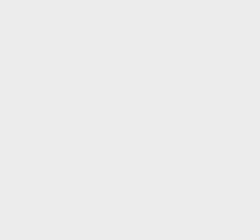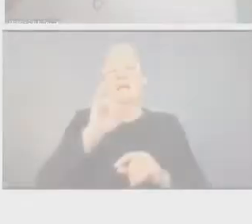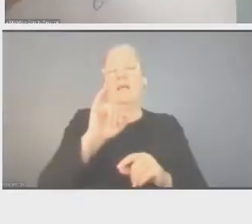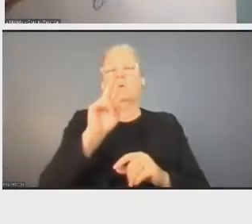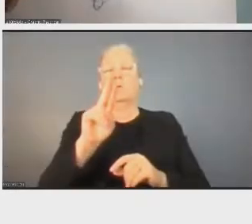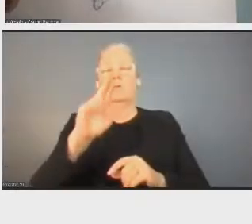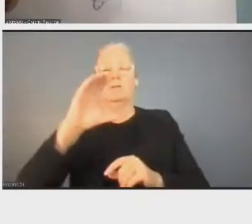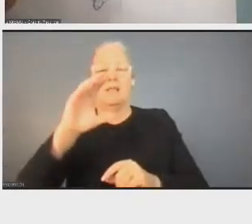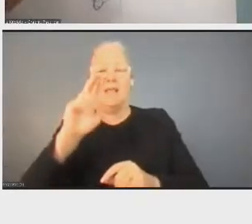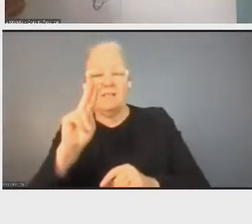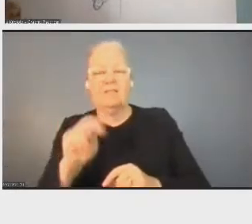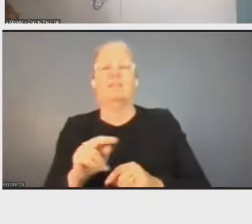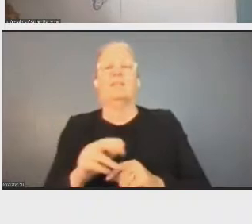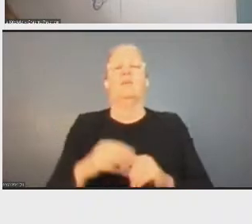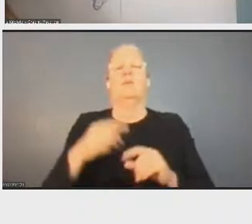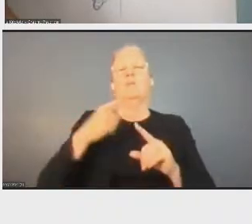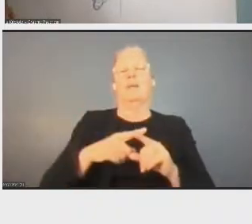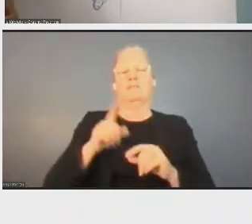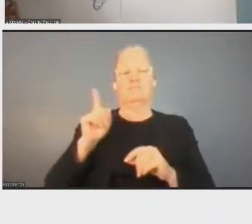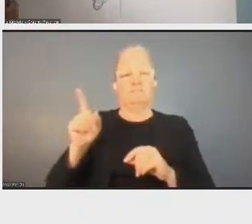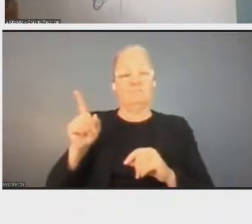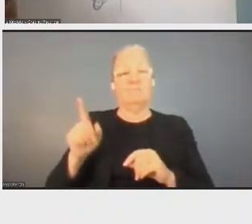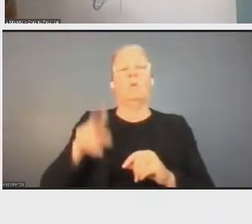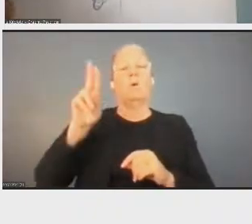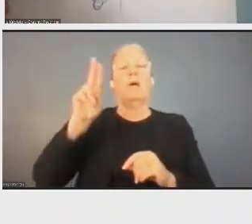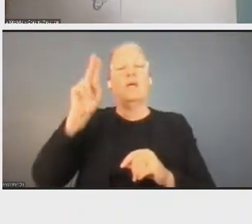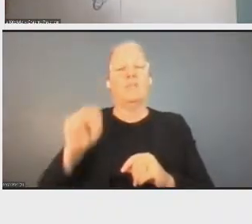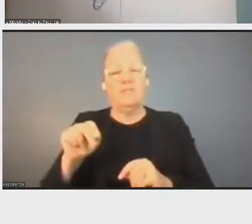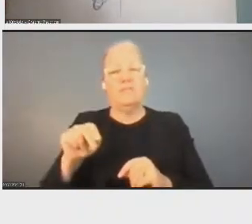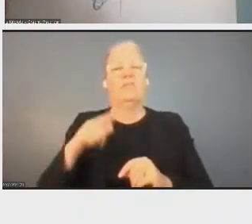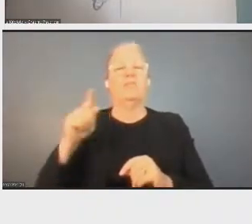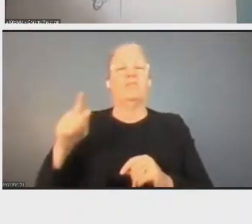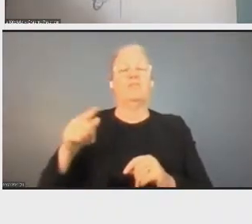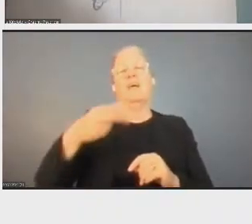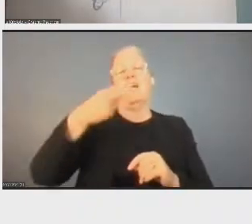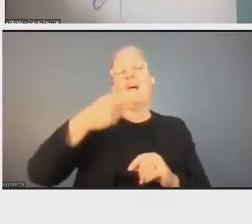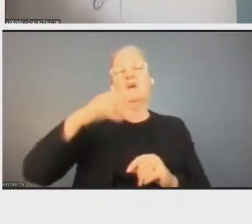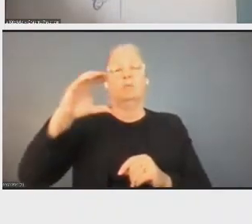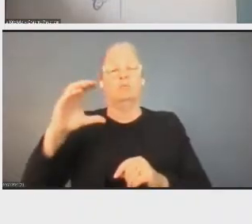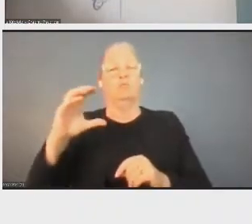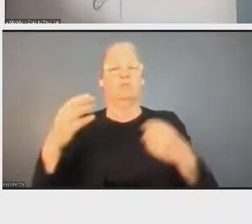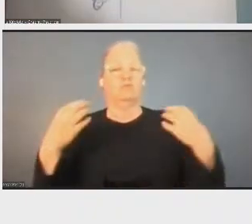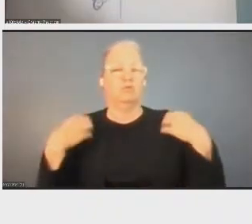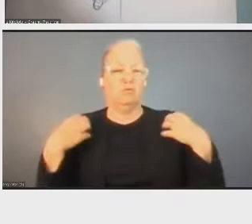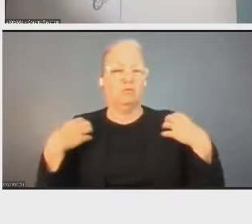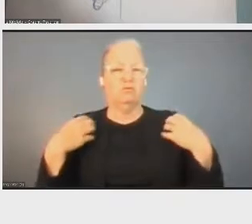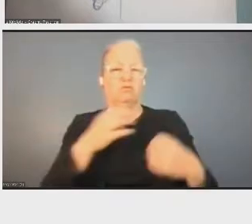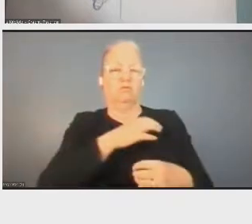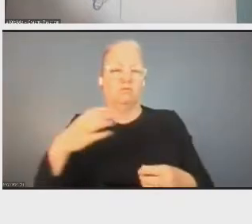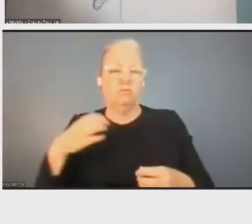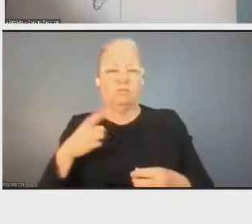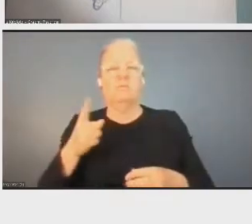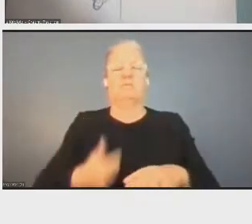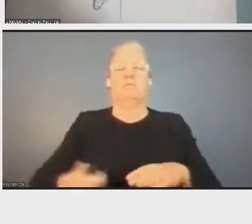United Nations High Commissioner for Human Rights, Fundación Ambiente y Recursos Naturales, and